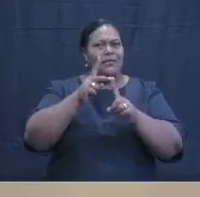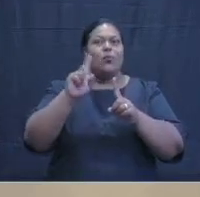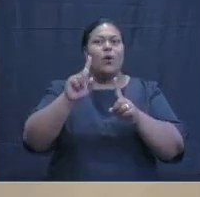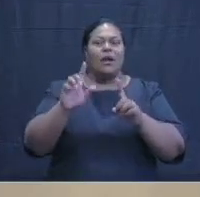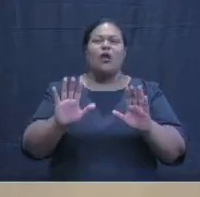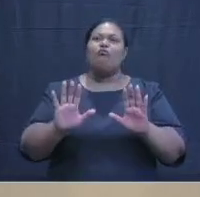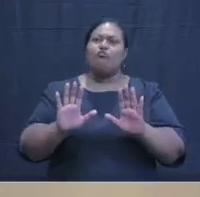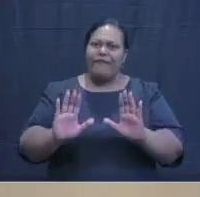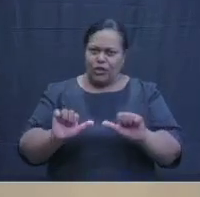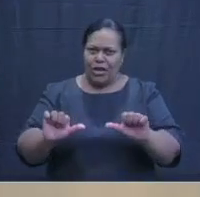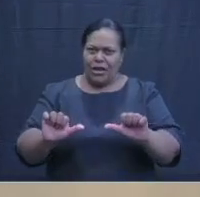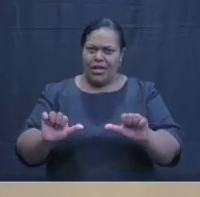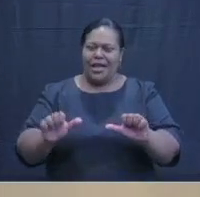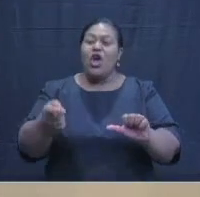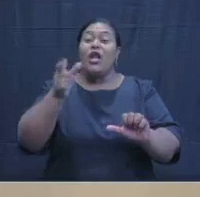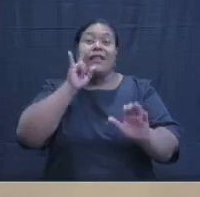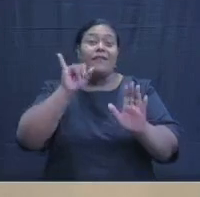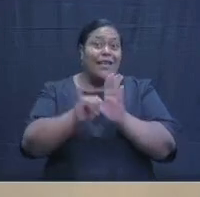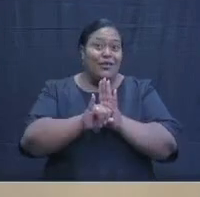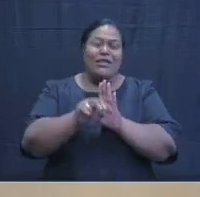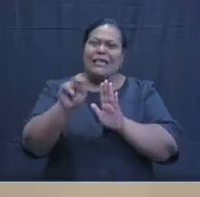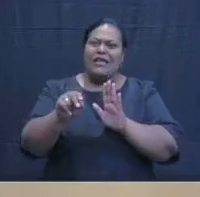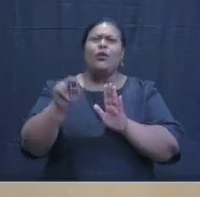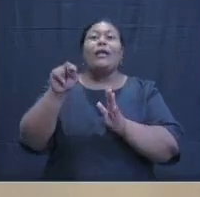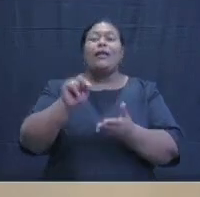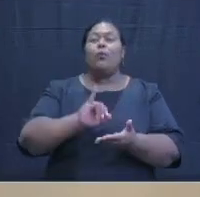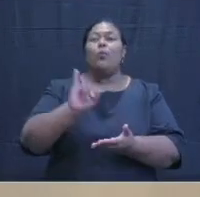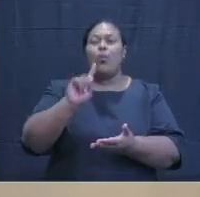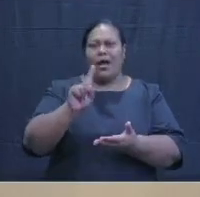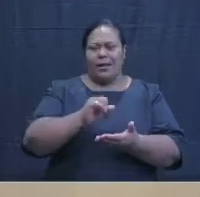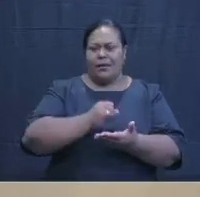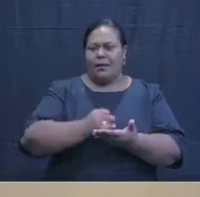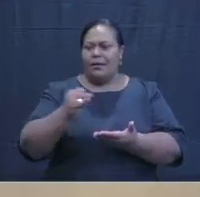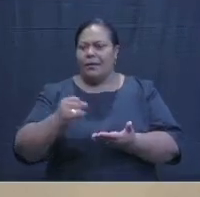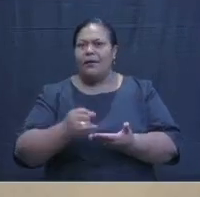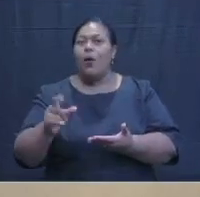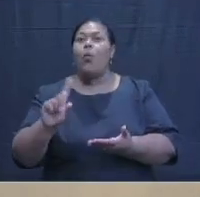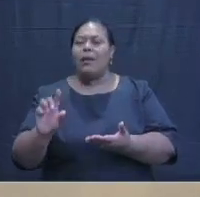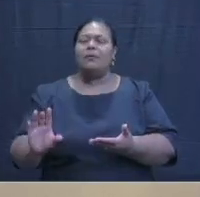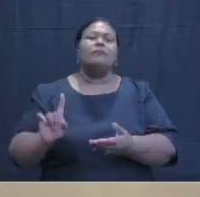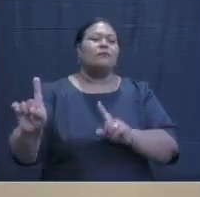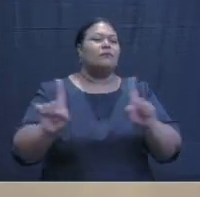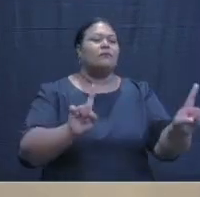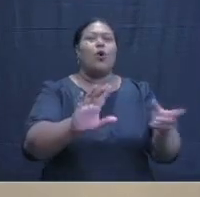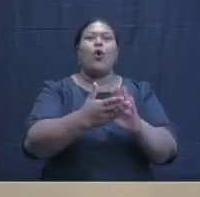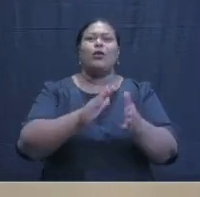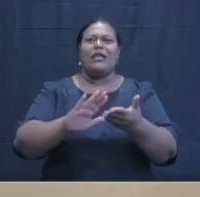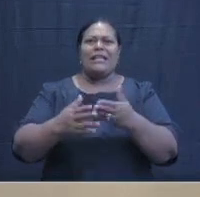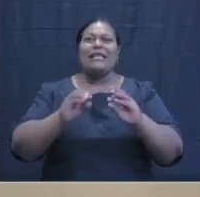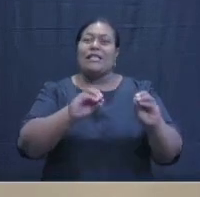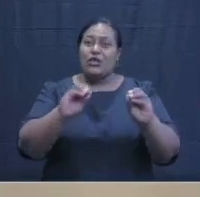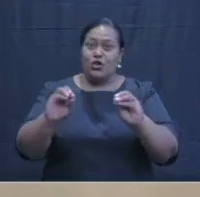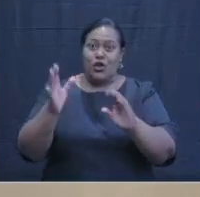prevention and early detection. This means investing in community-based education and screening programs,